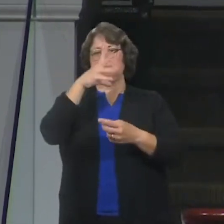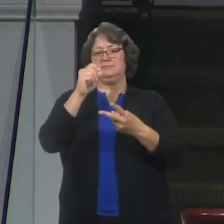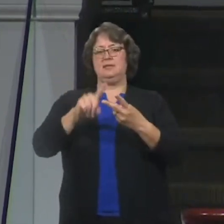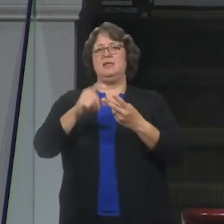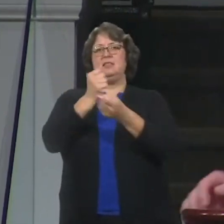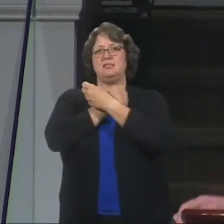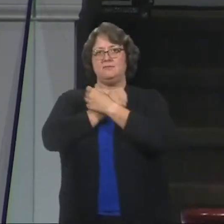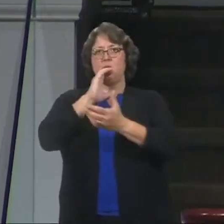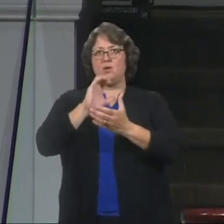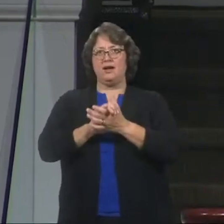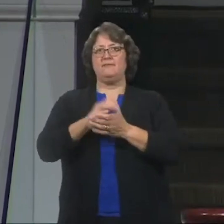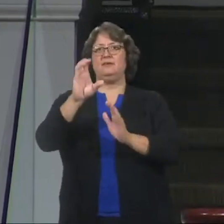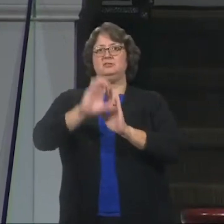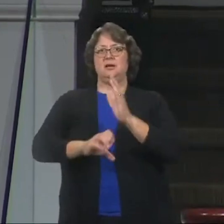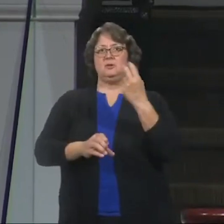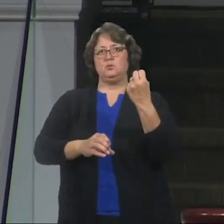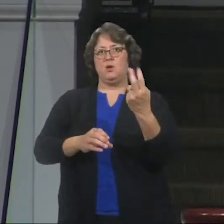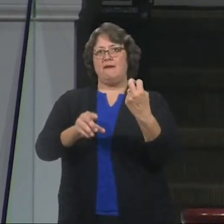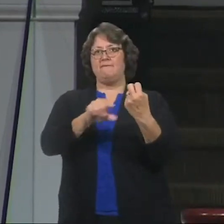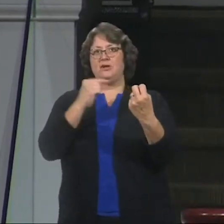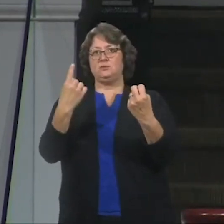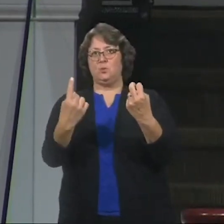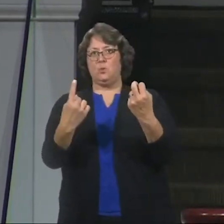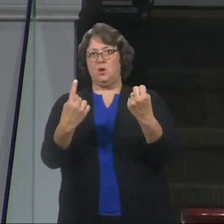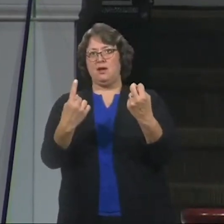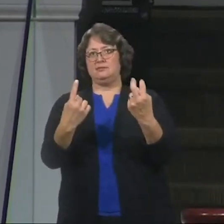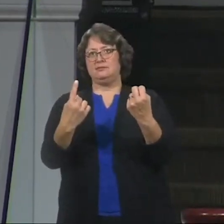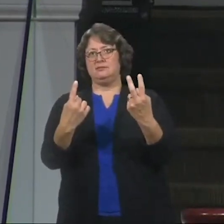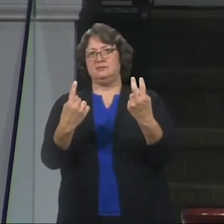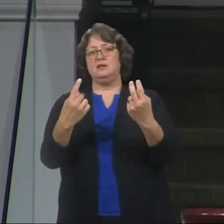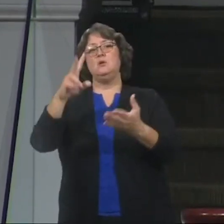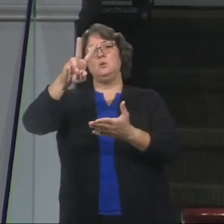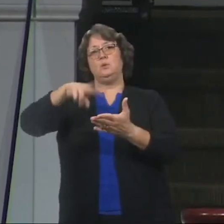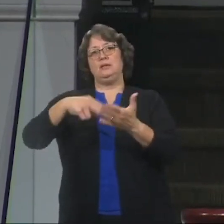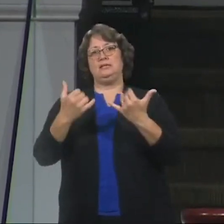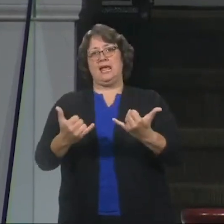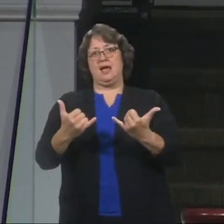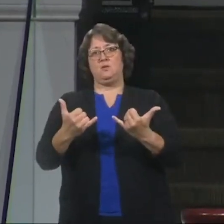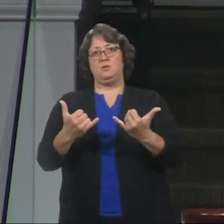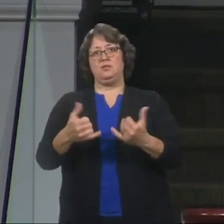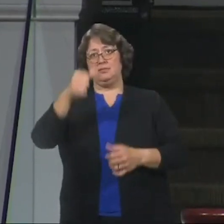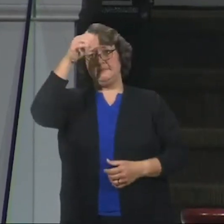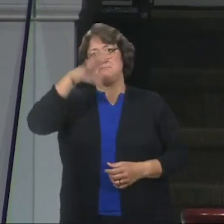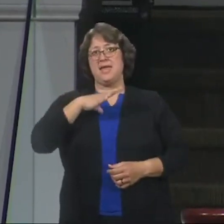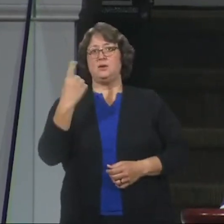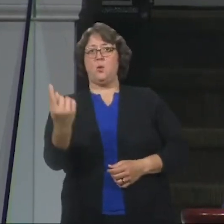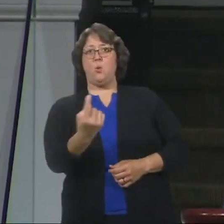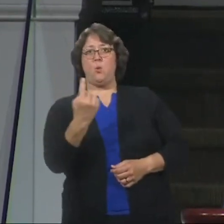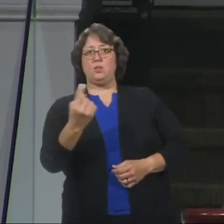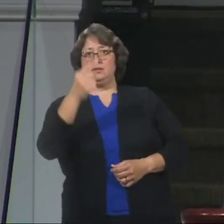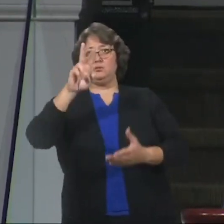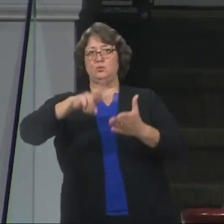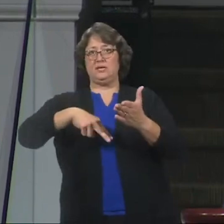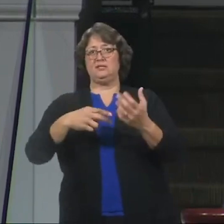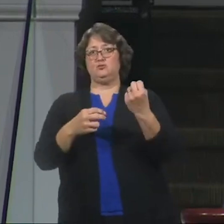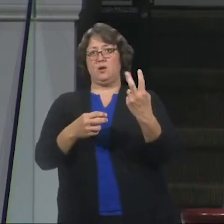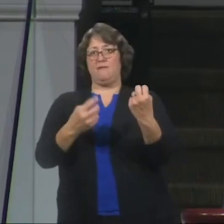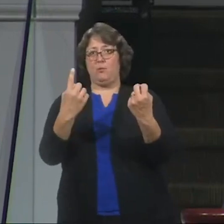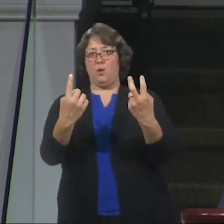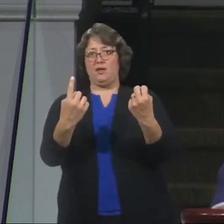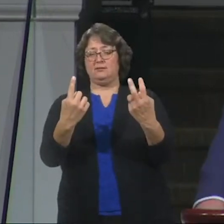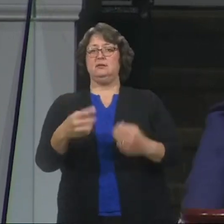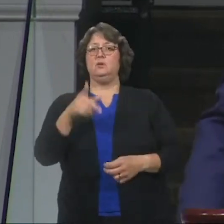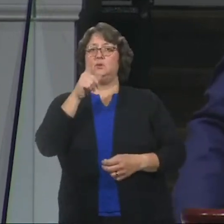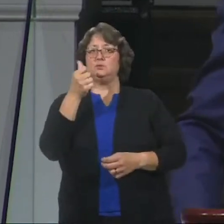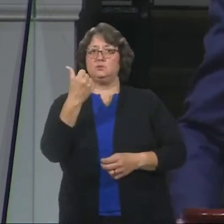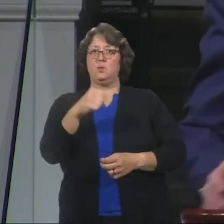verse number 1. Can we look at 12:1? Let's all read it together. Just the men. All read verse chapter 12, verse 1. Are you ready?